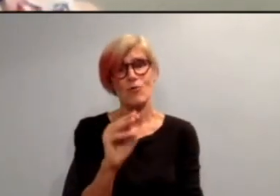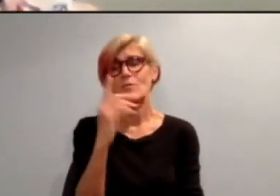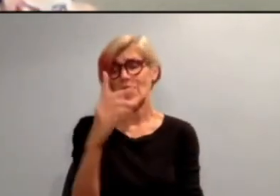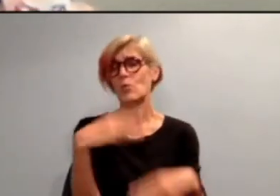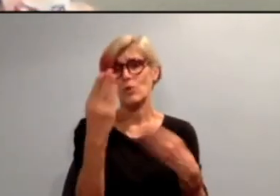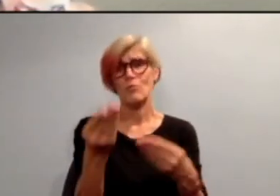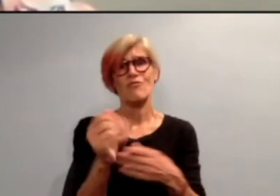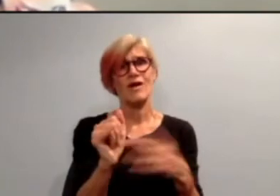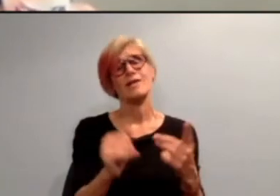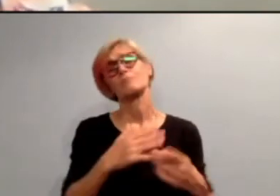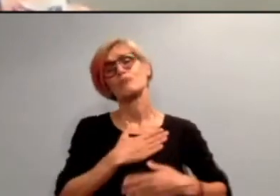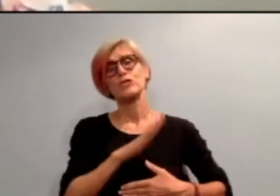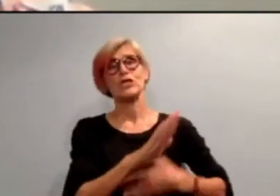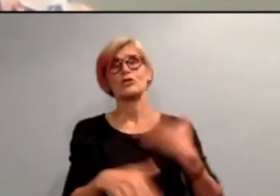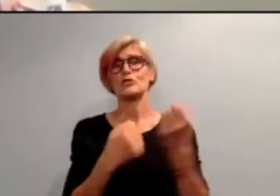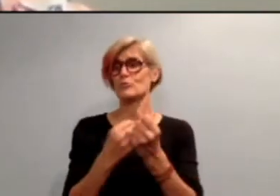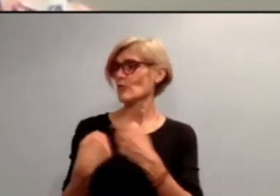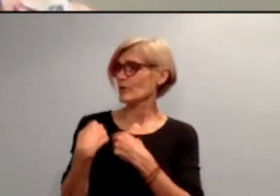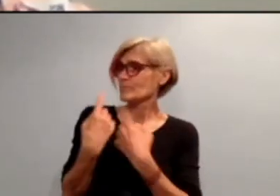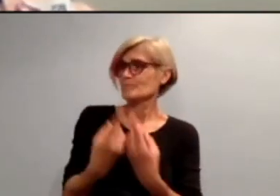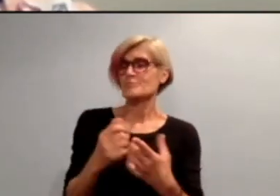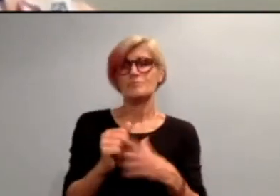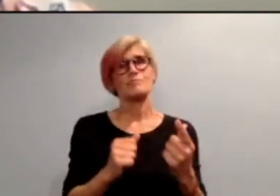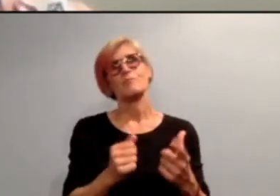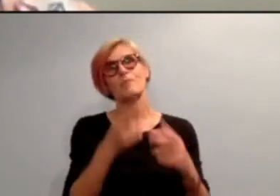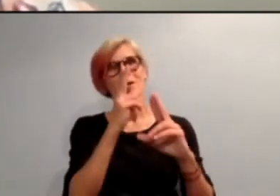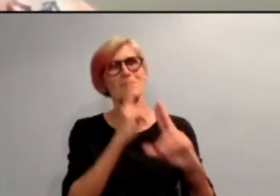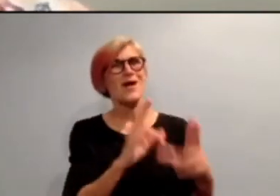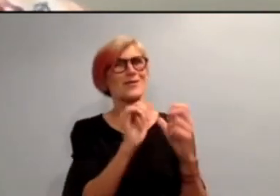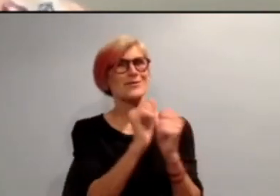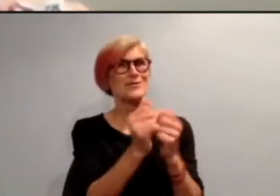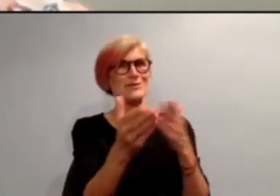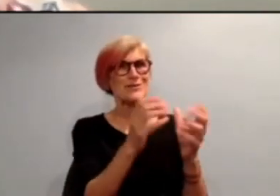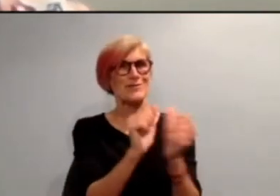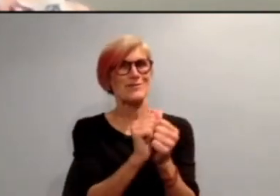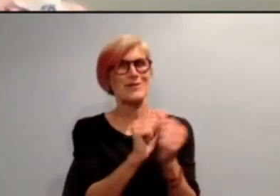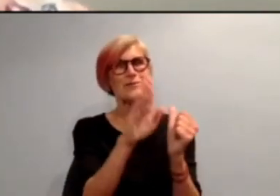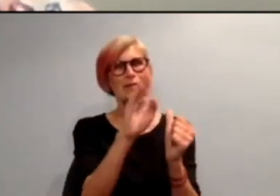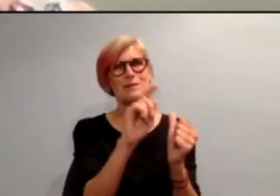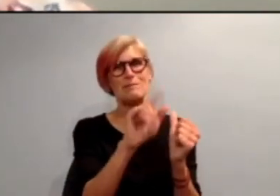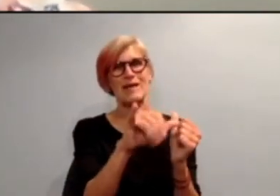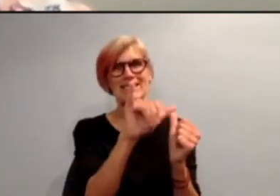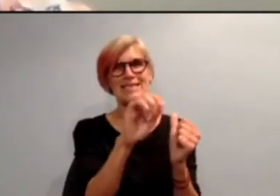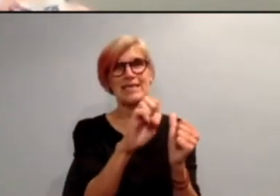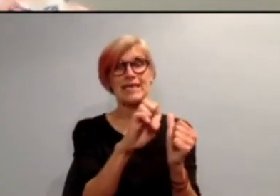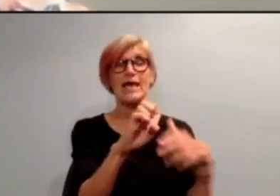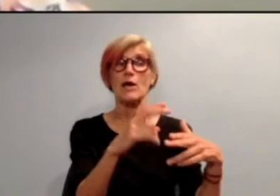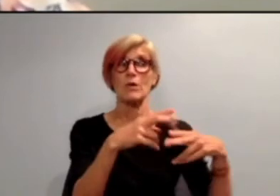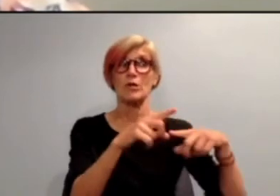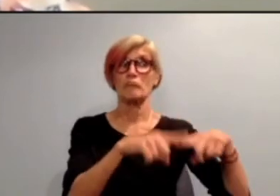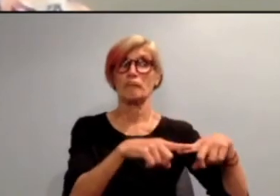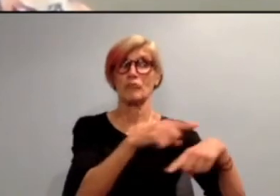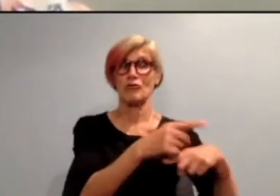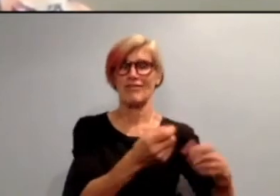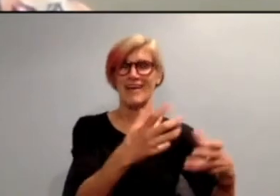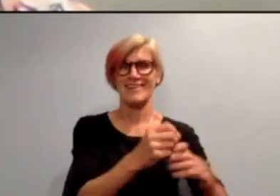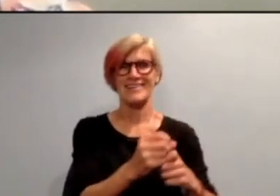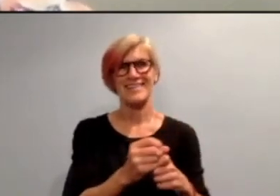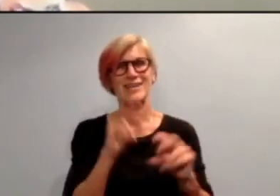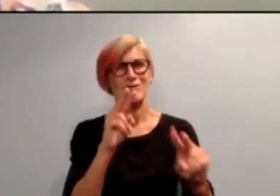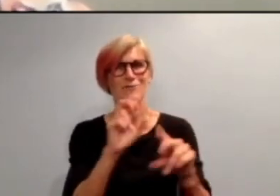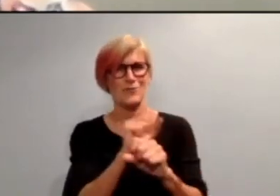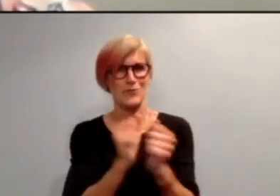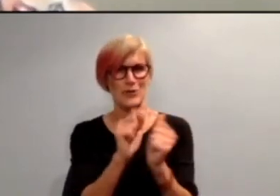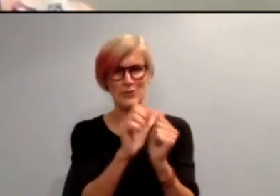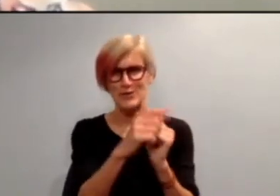honored to be serving with Controller Betty Yee on this, and will be leaning on her quite a bit. And I look forward to working with all of you moving forward. Thank you